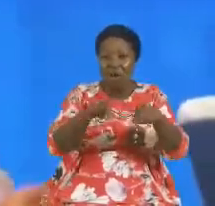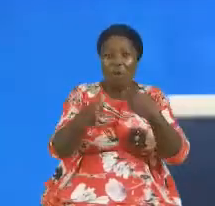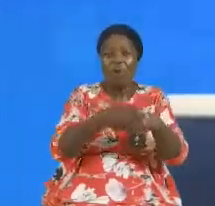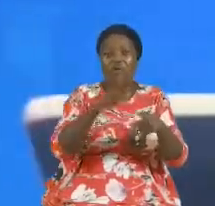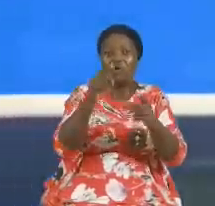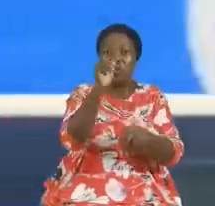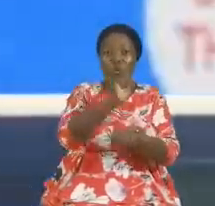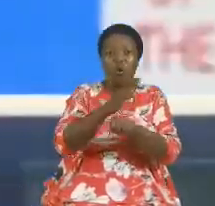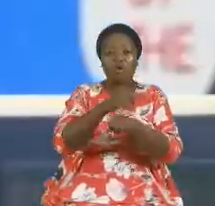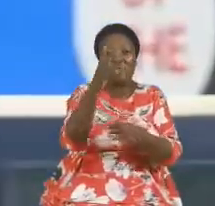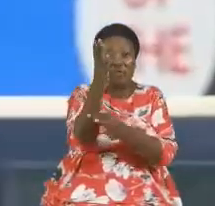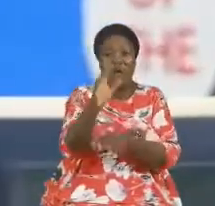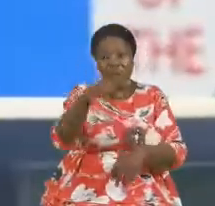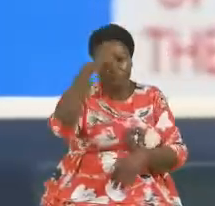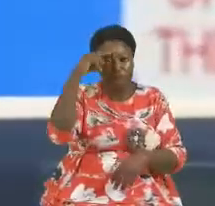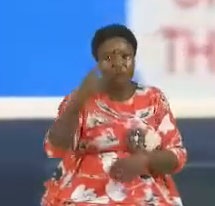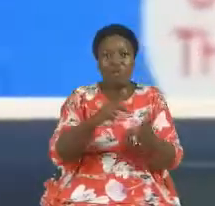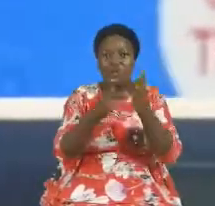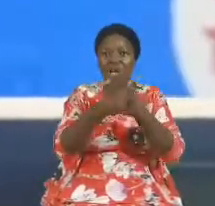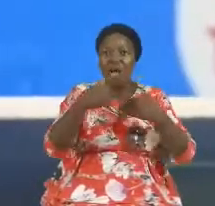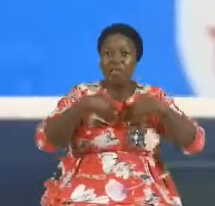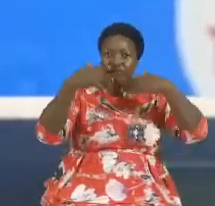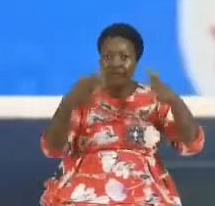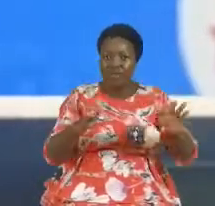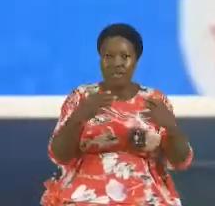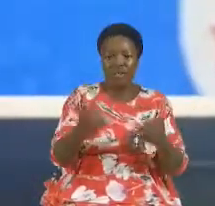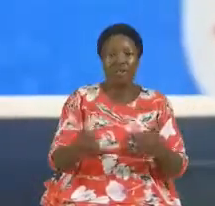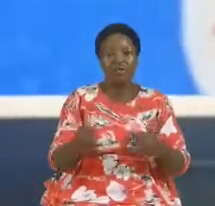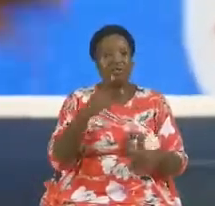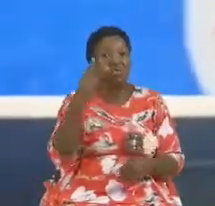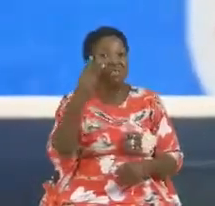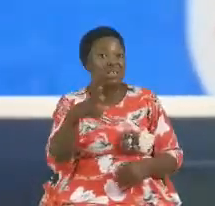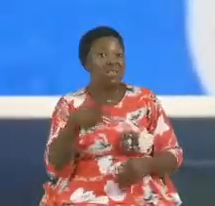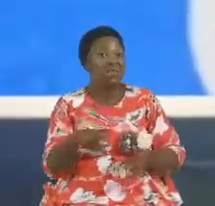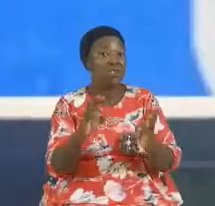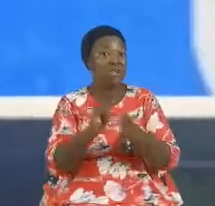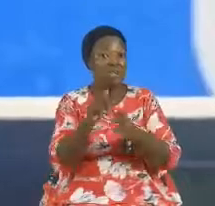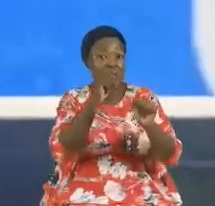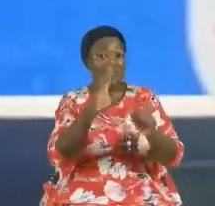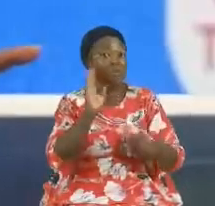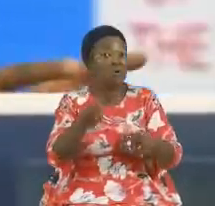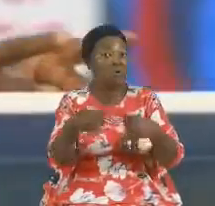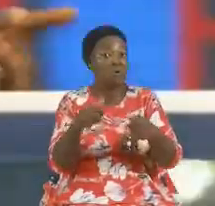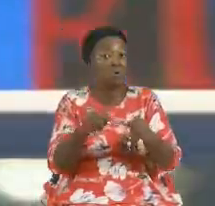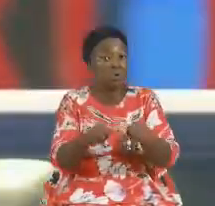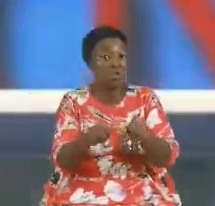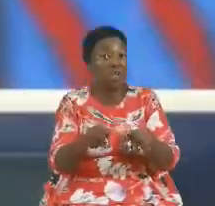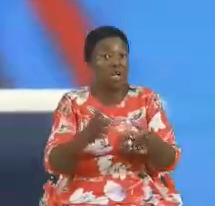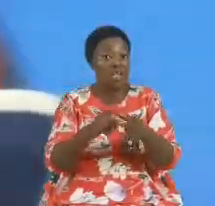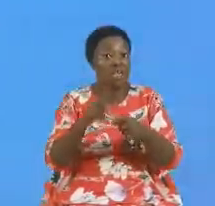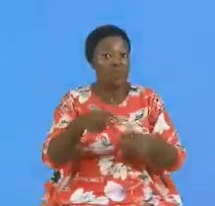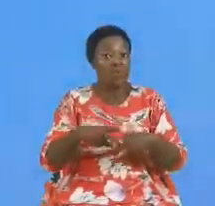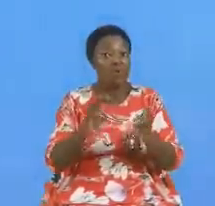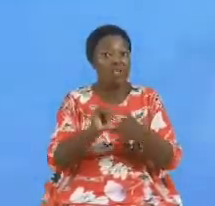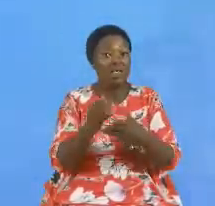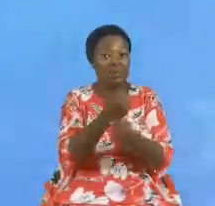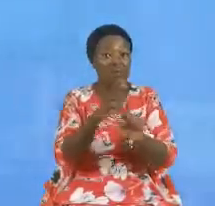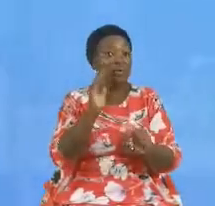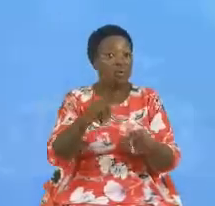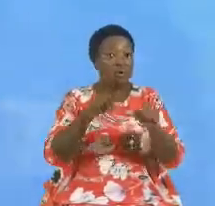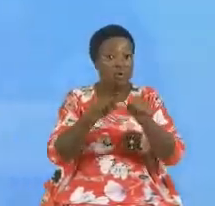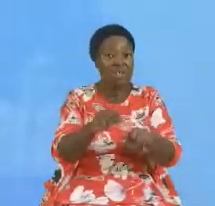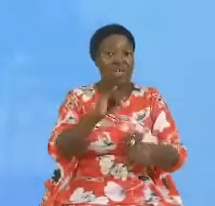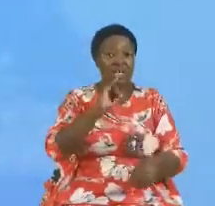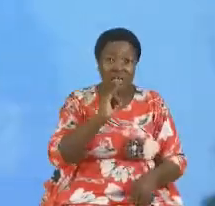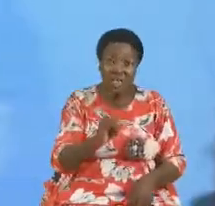back to adultery. I can go back to the works of the flesh, because crusade is over now. You see, the way the blessing